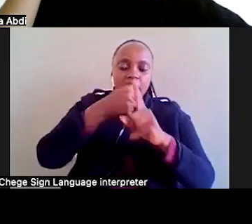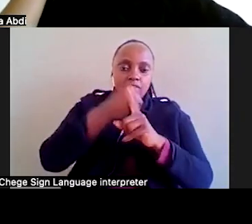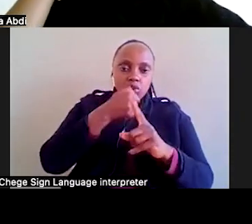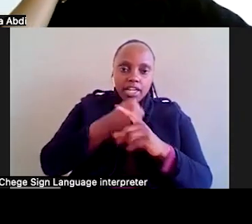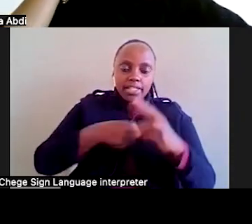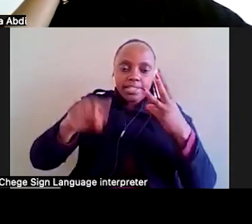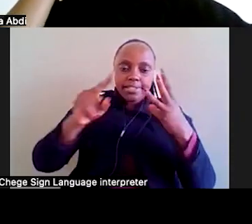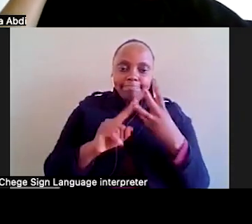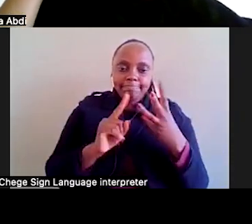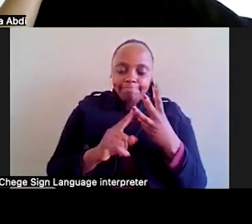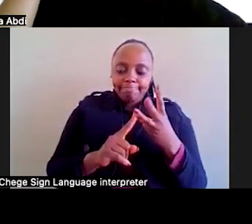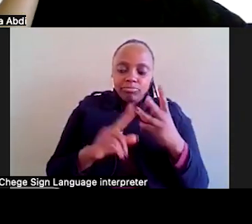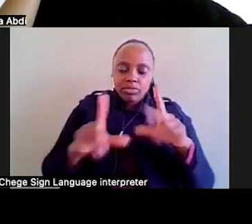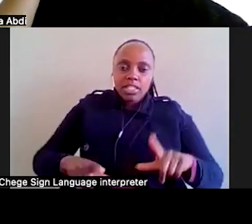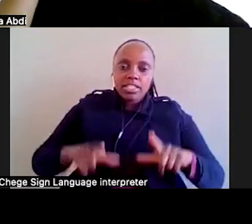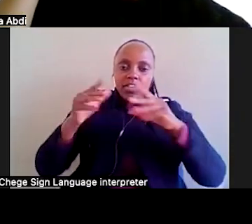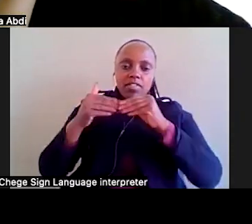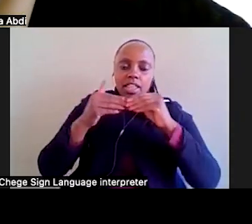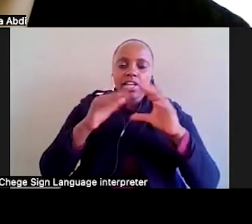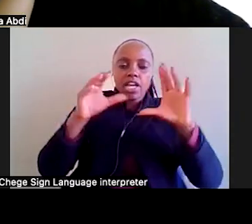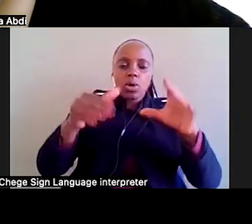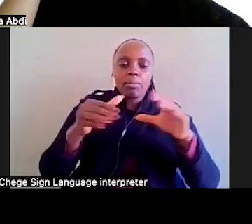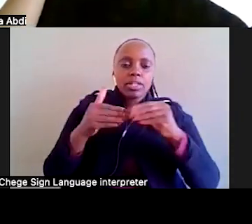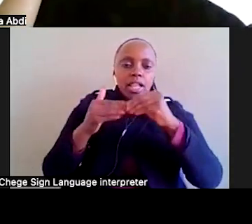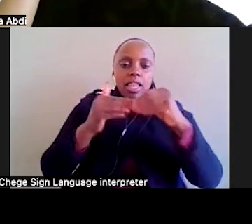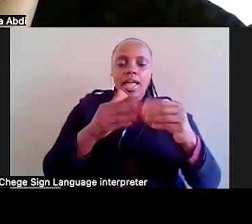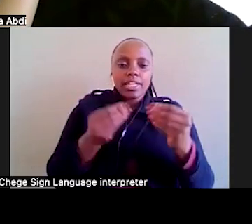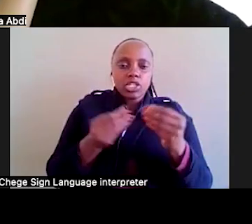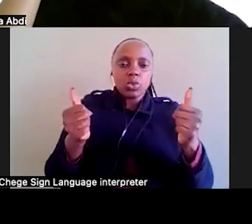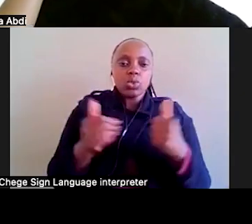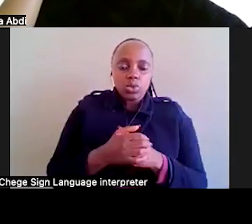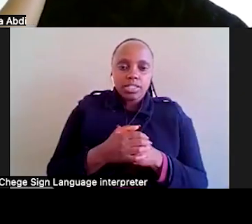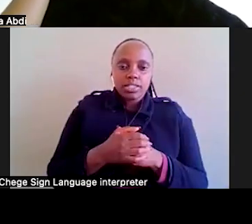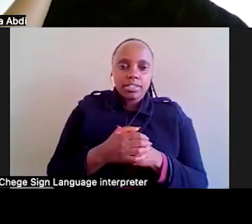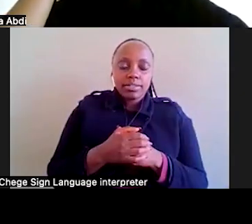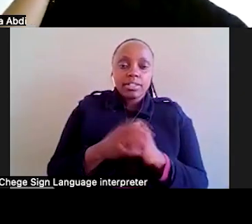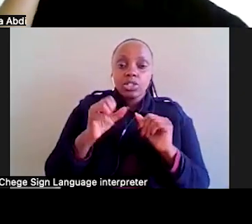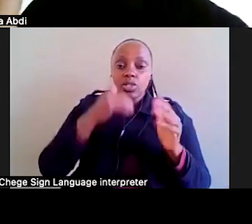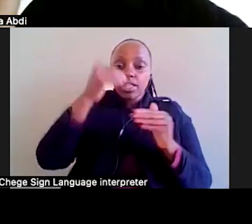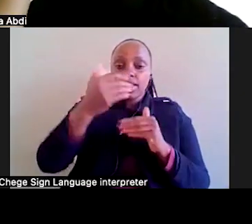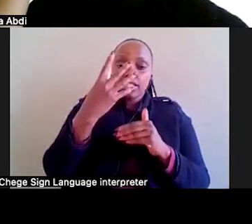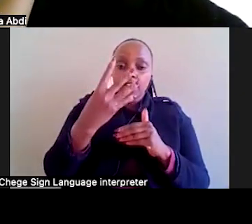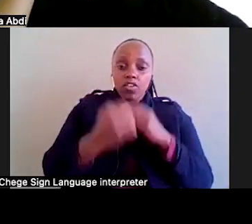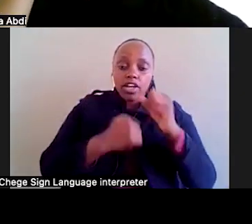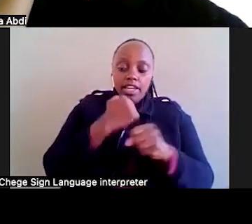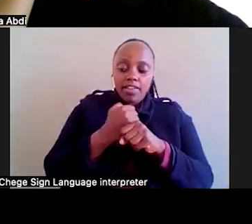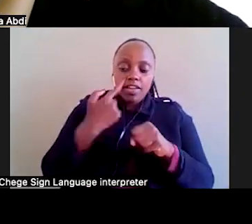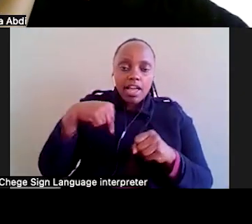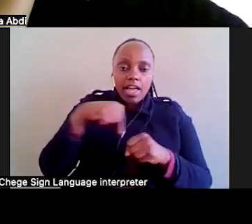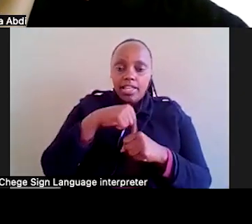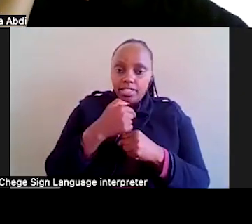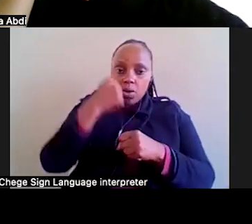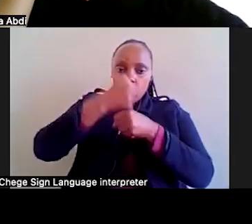and survivor-led and community-driven solutions. So in the next 4 years, we are